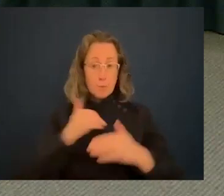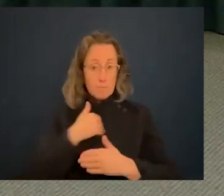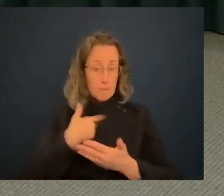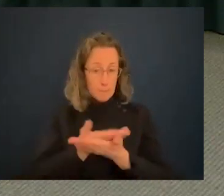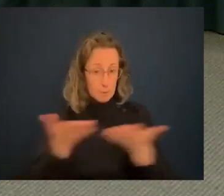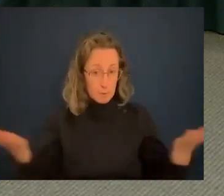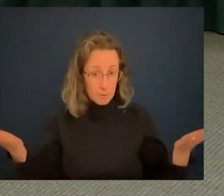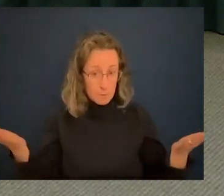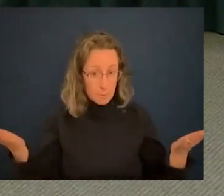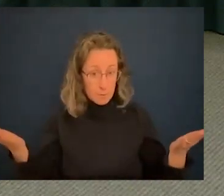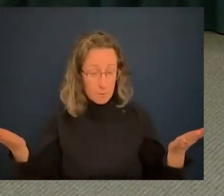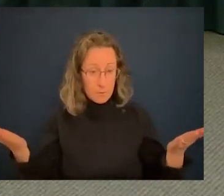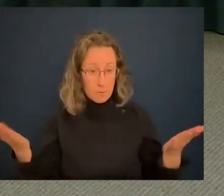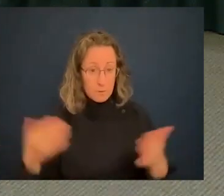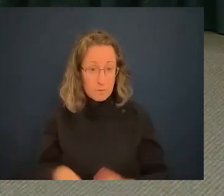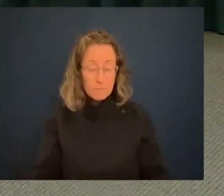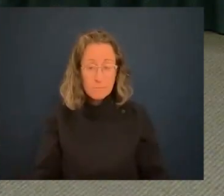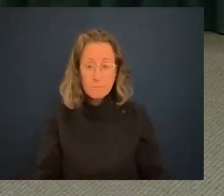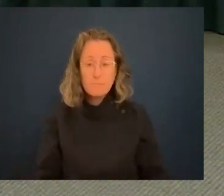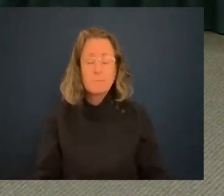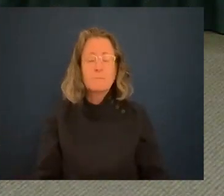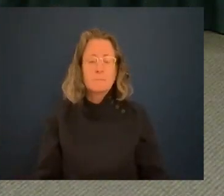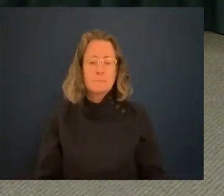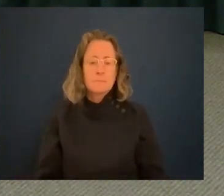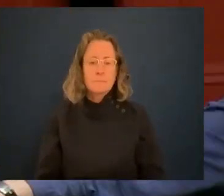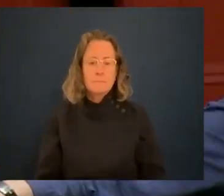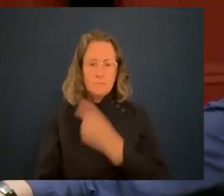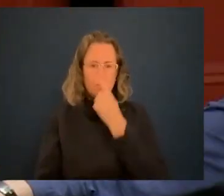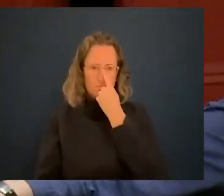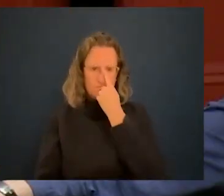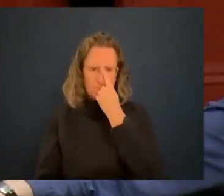uh turn this over to the board for both yes